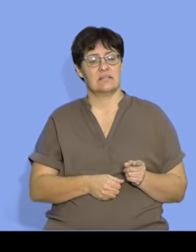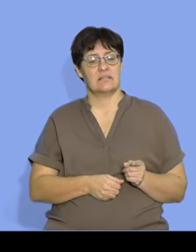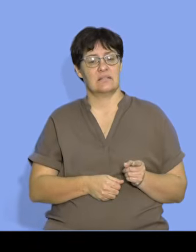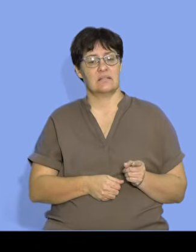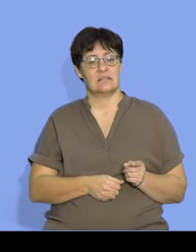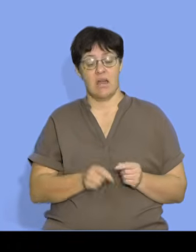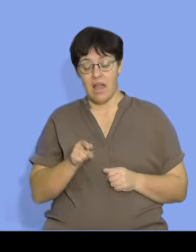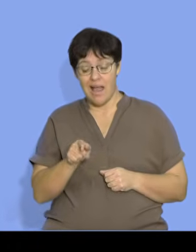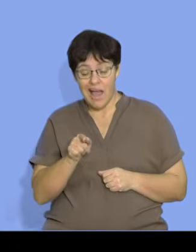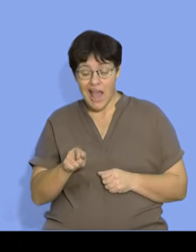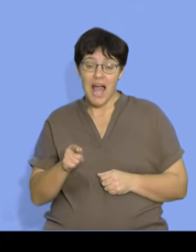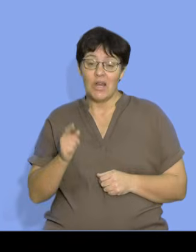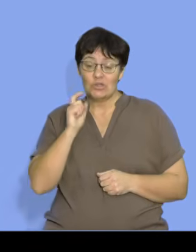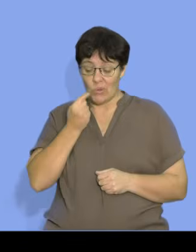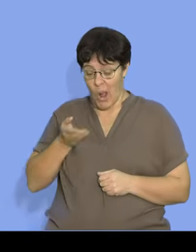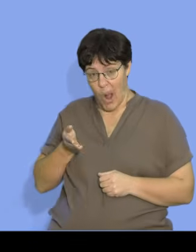sugar,